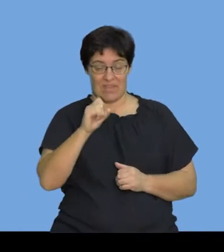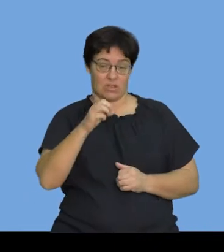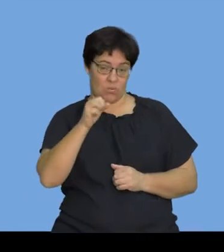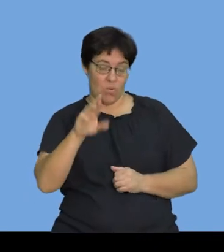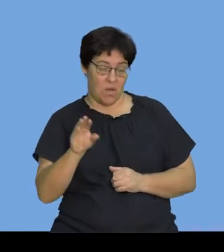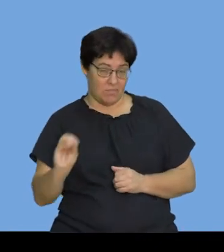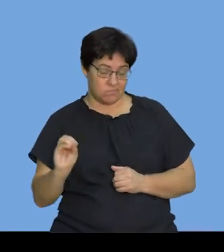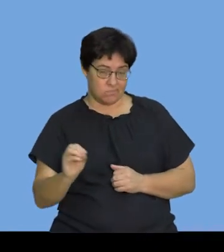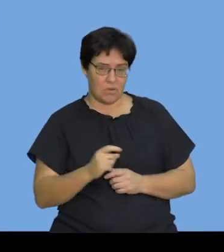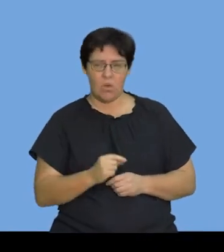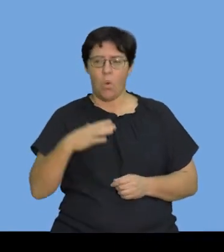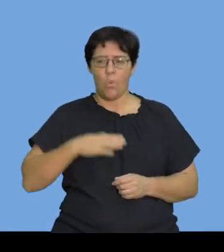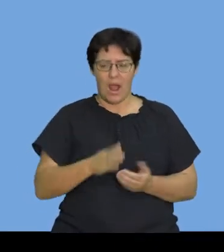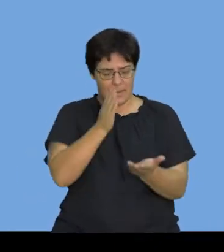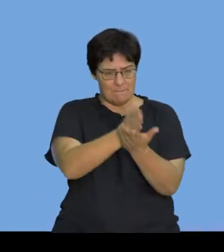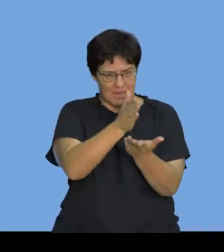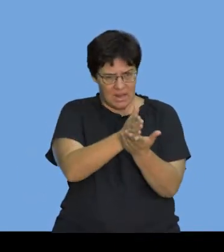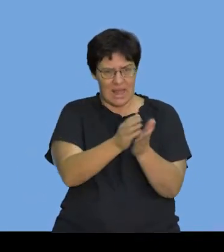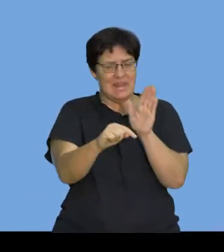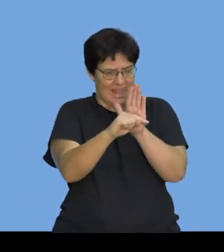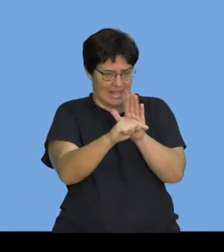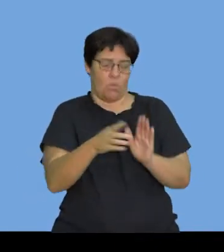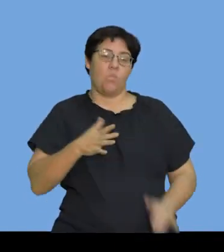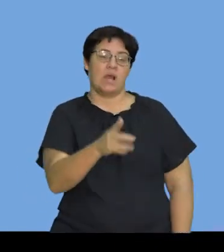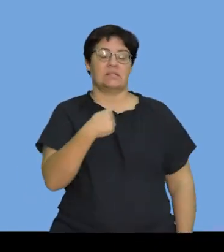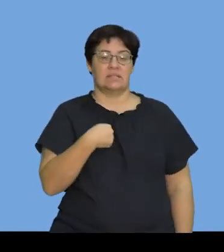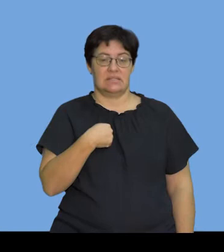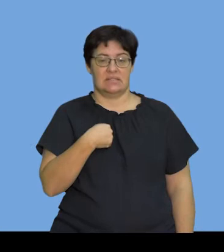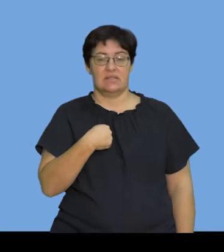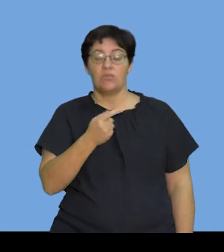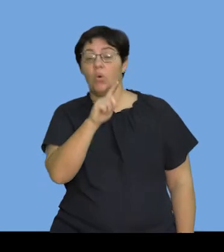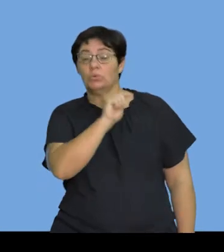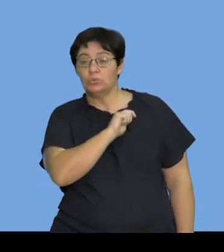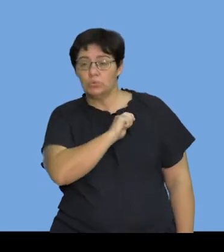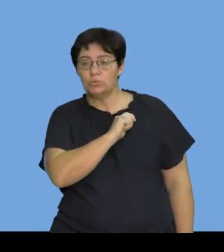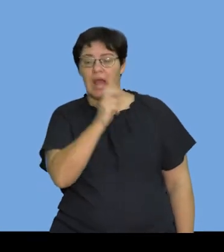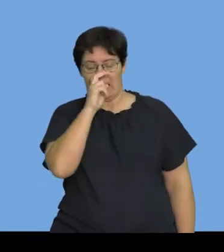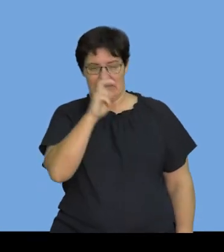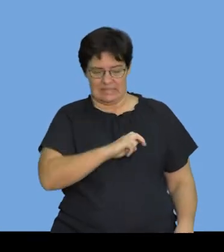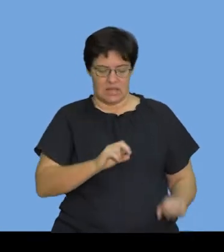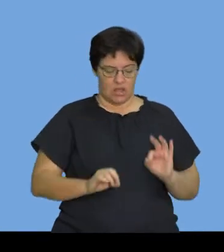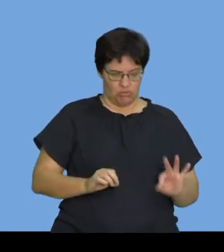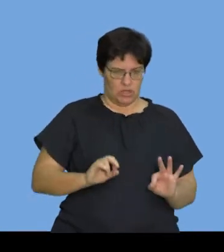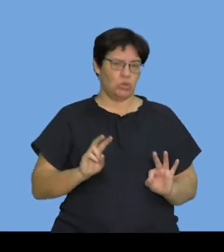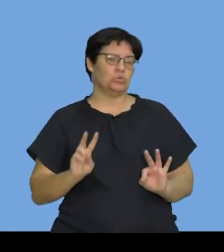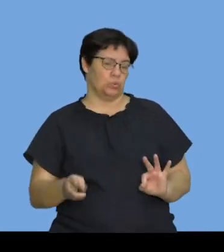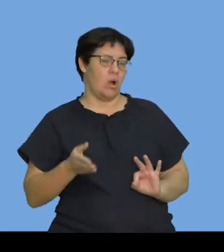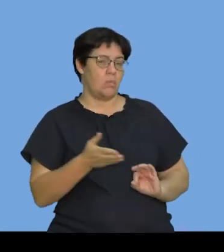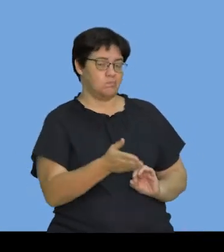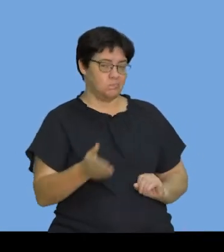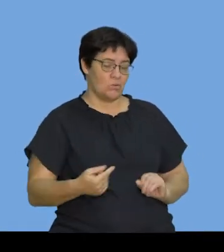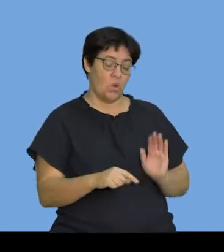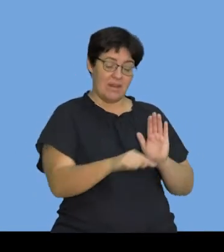my middle term to be a negative 1. So it means I definitely need to use the 3 and the 2. So it must be negative